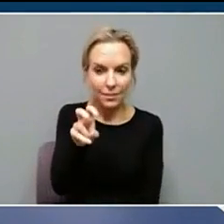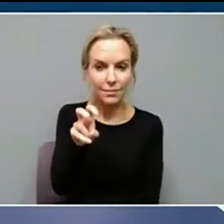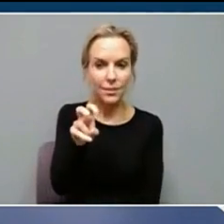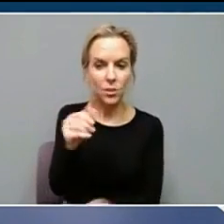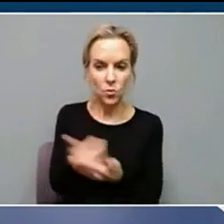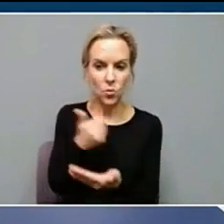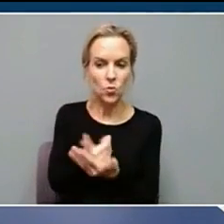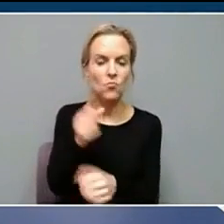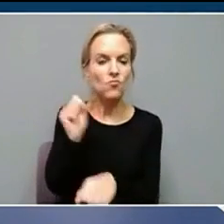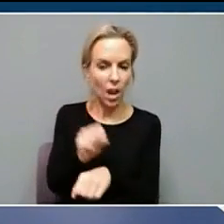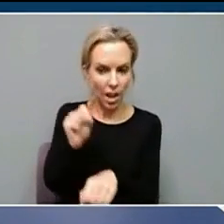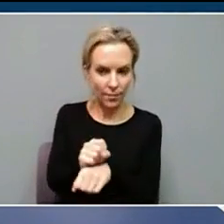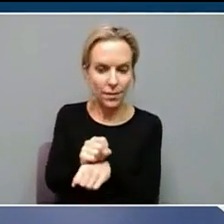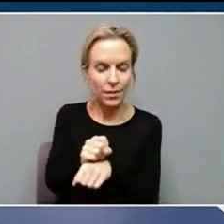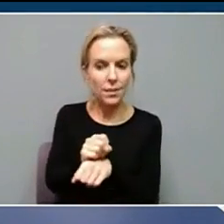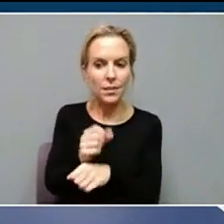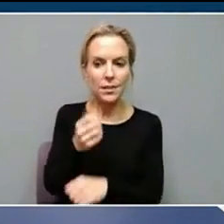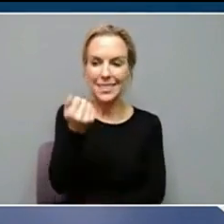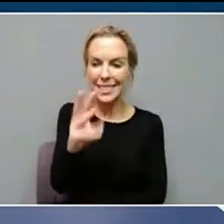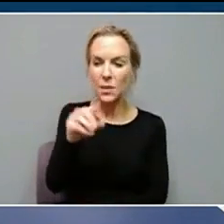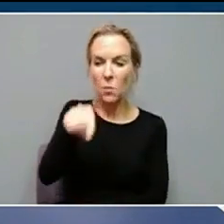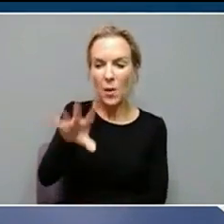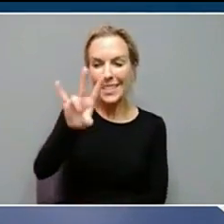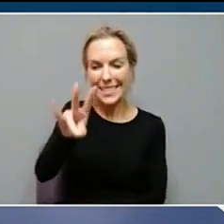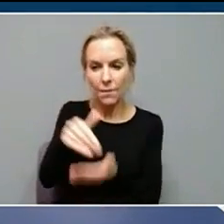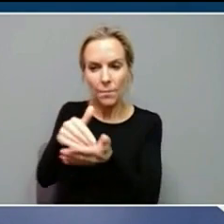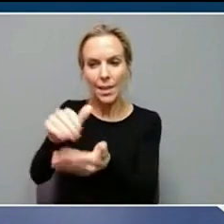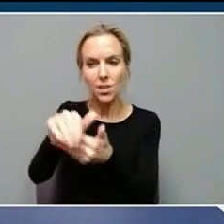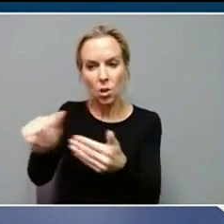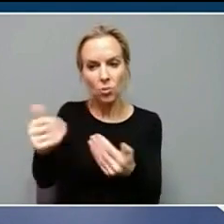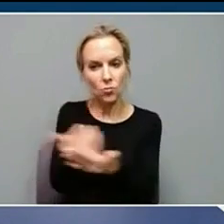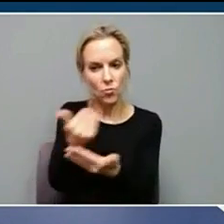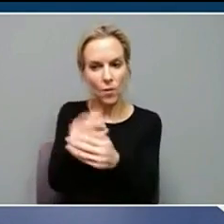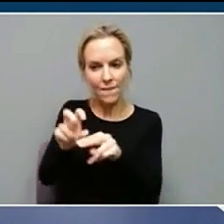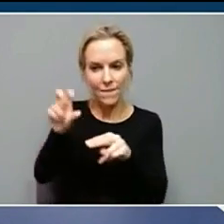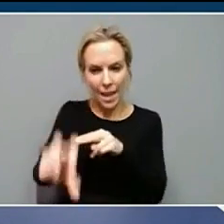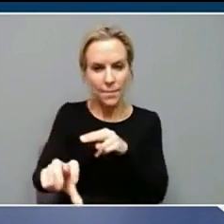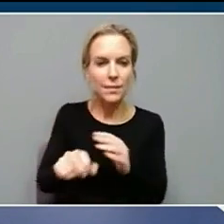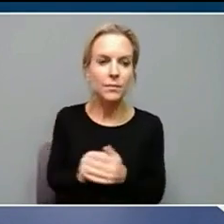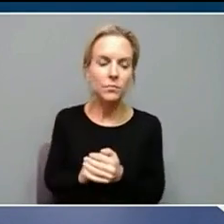with nearly $16.7 million in new investment. And Chapin